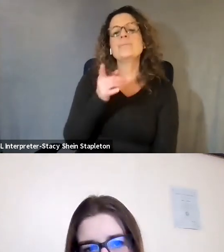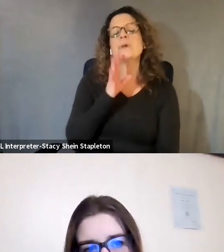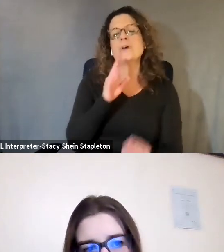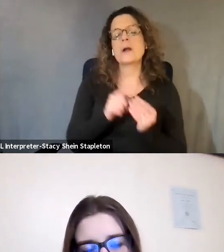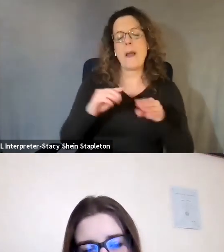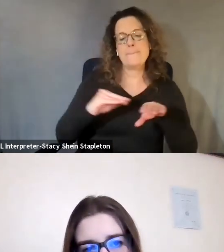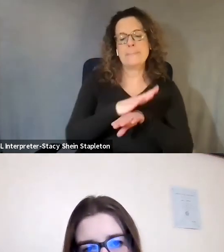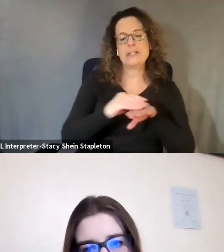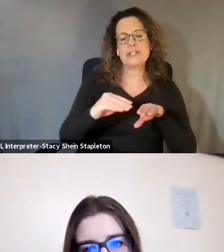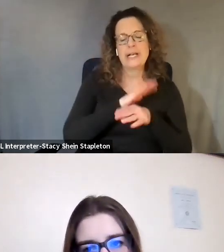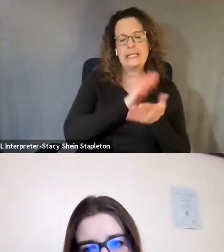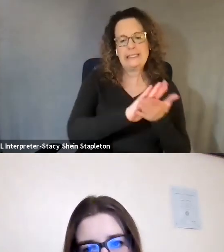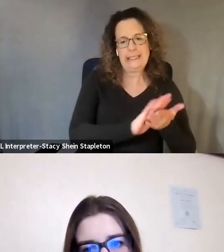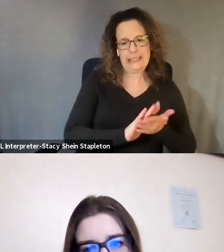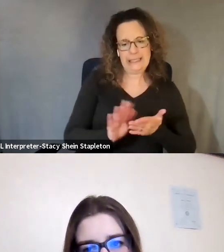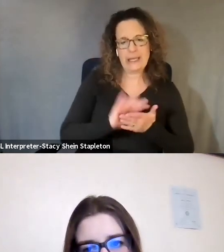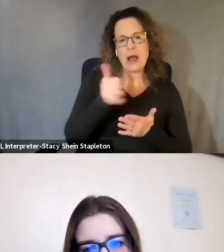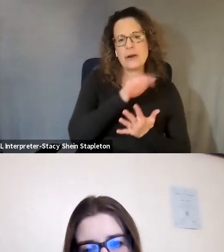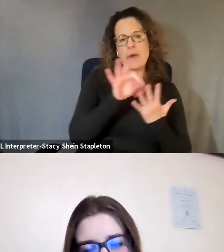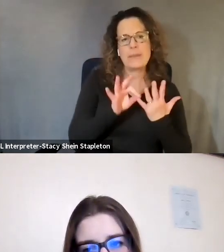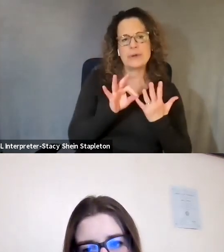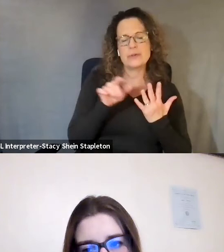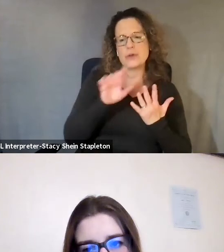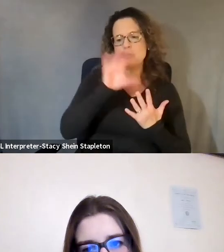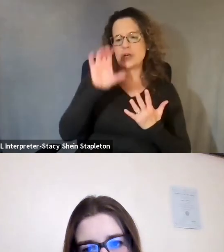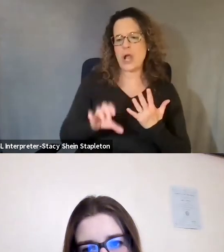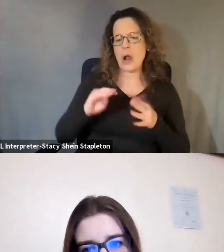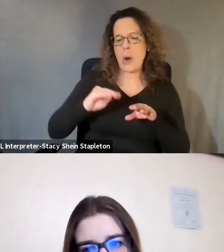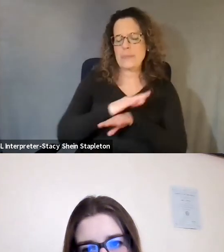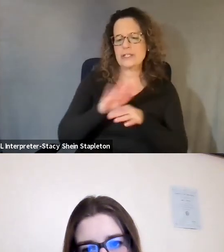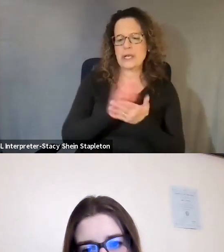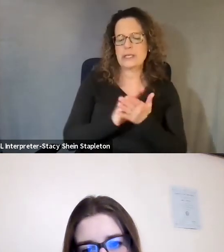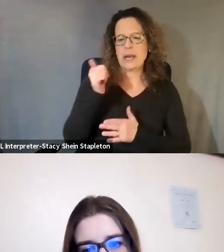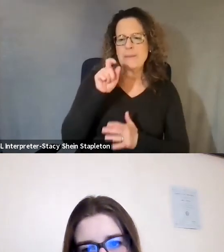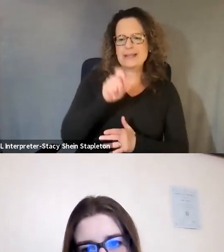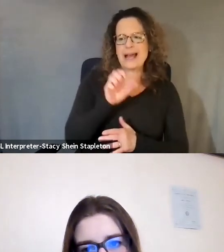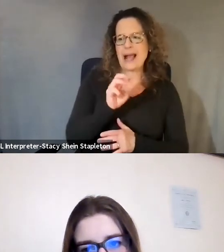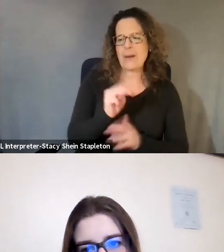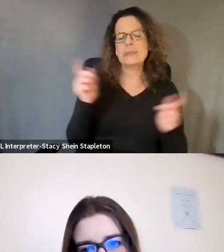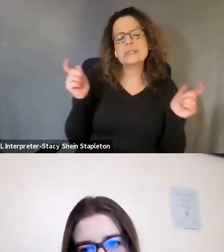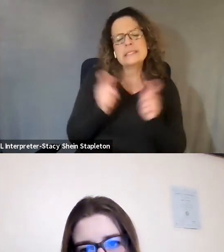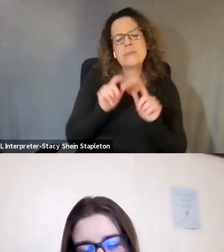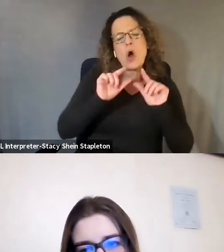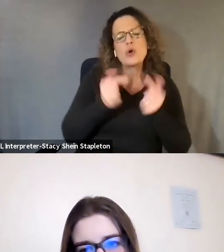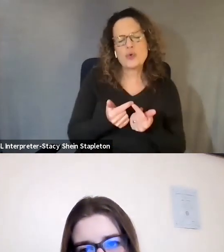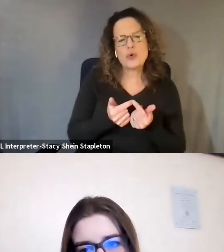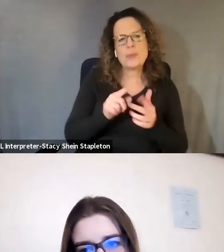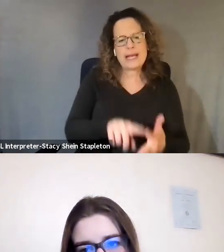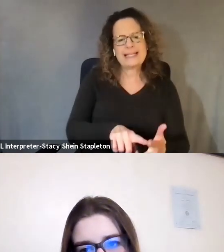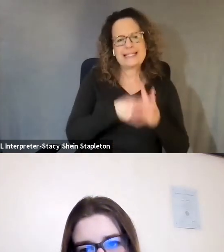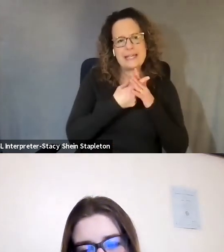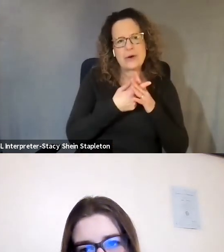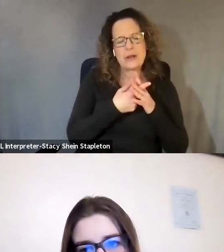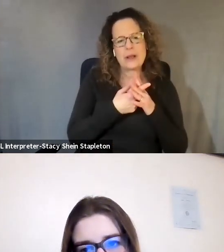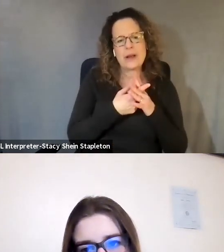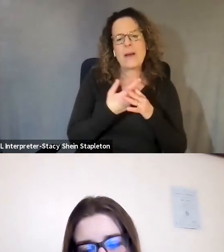cleanups, one other option, if you go to chicagobeachcleanup.com, it's a really small organization. It was started by a